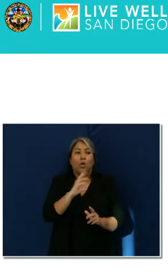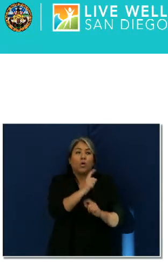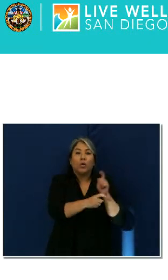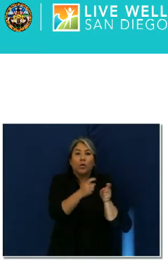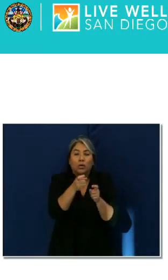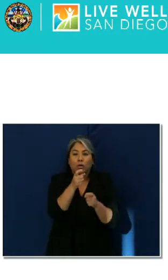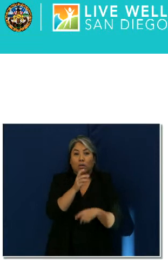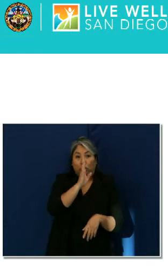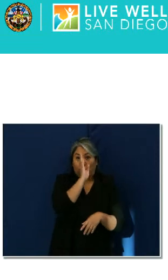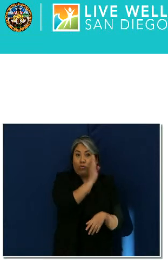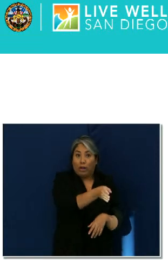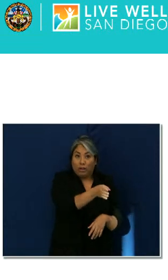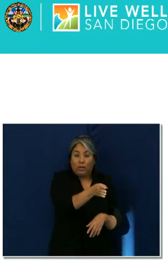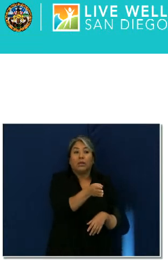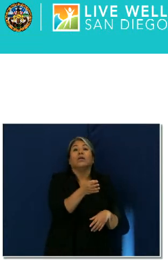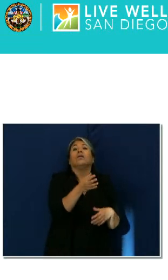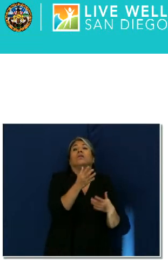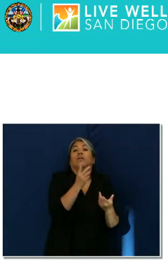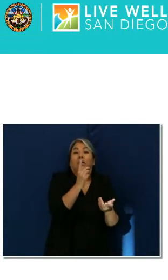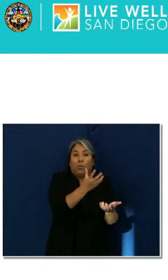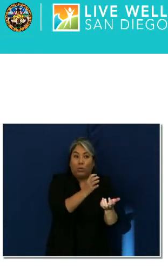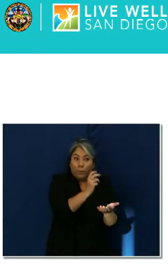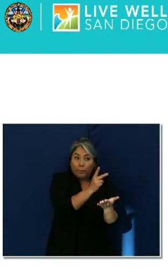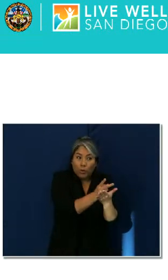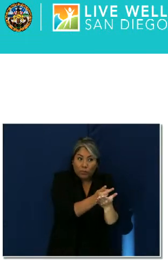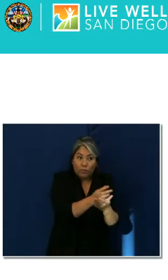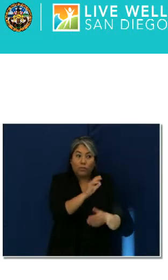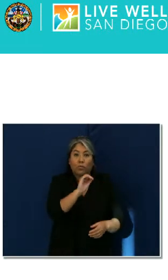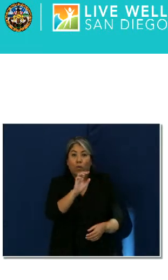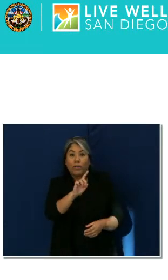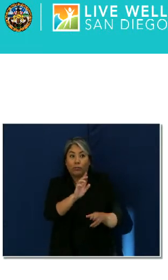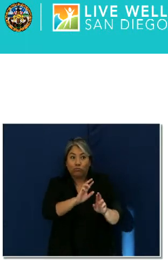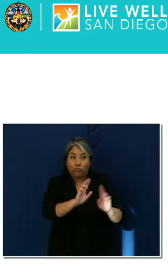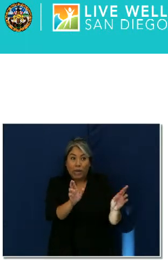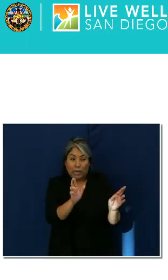distributes directly to approved COVID-ready enrollees.